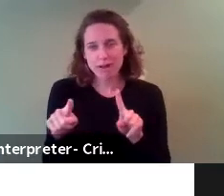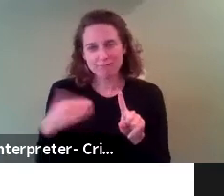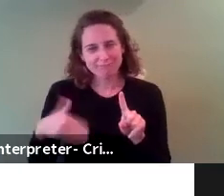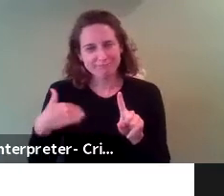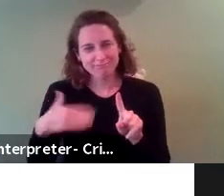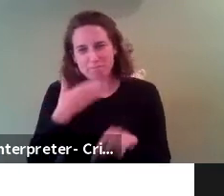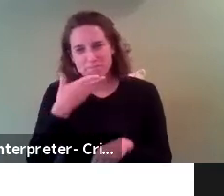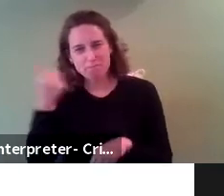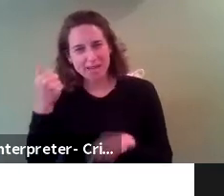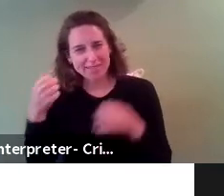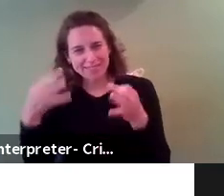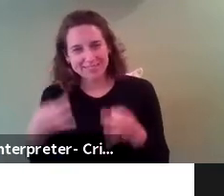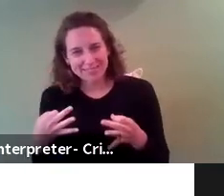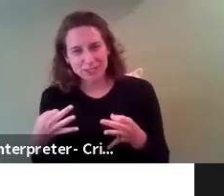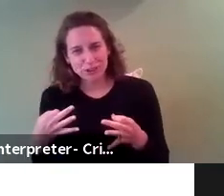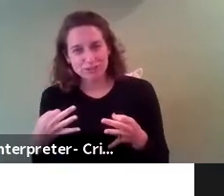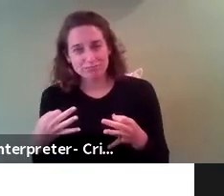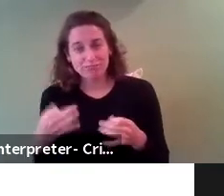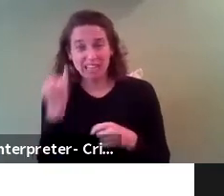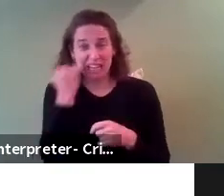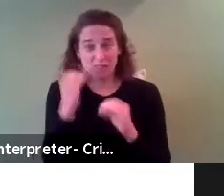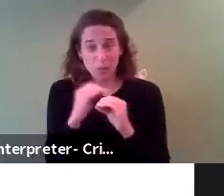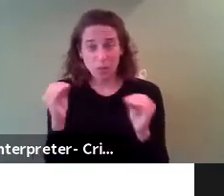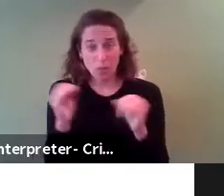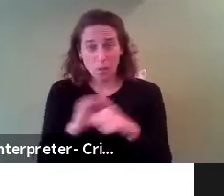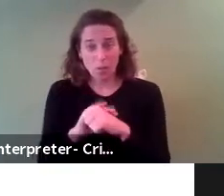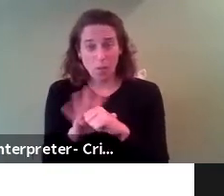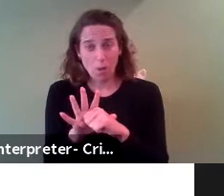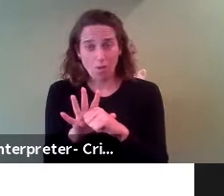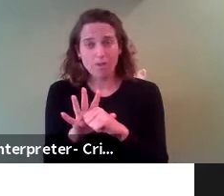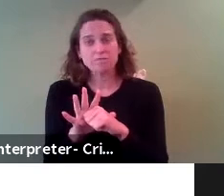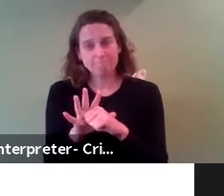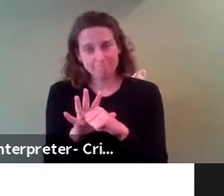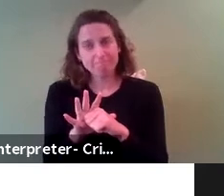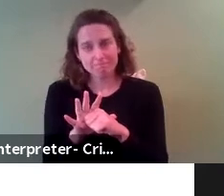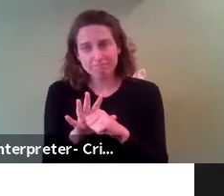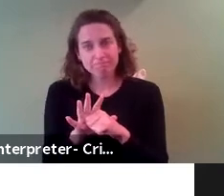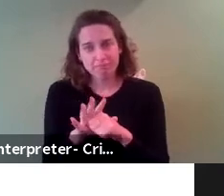we did. And I'm not sure we would have done it if the pandemic didn't happen.